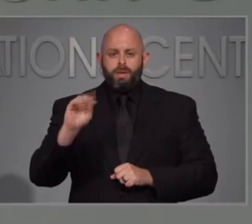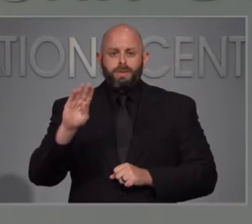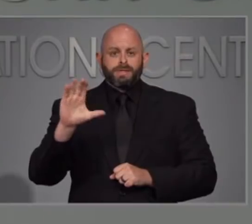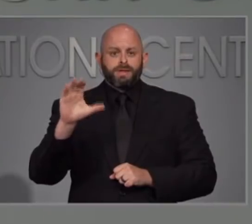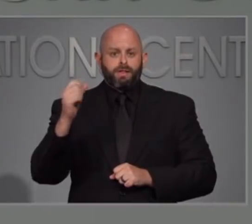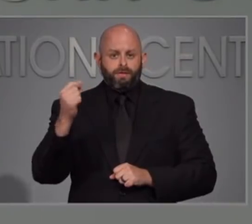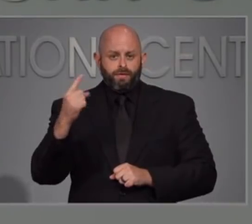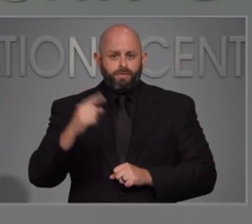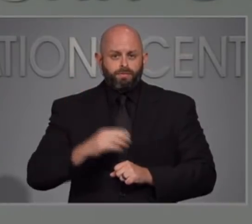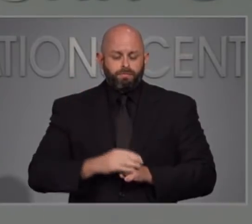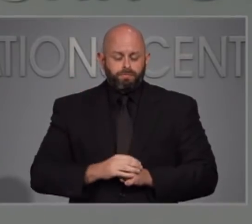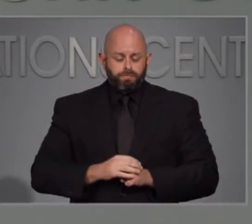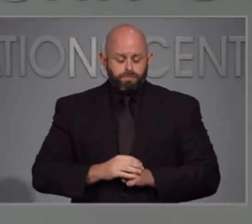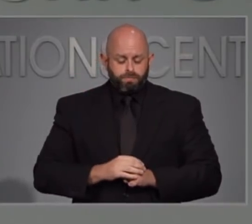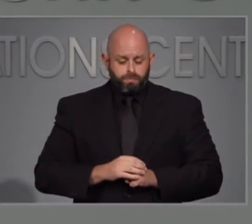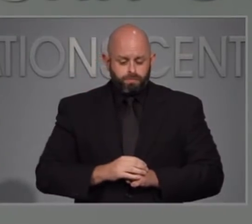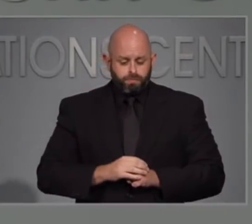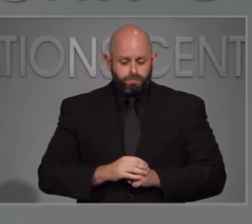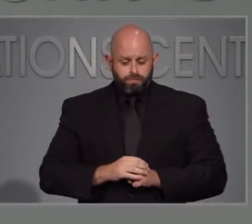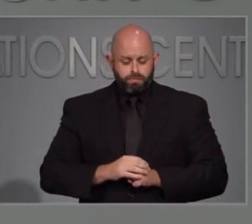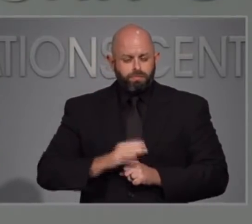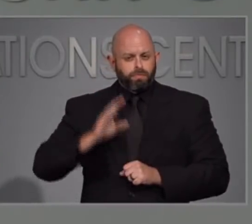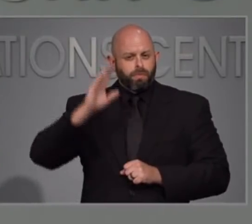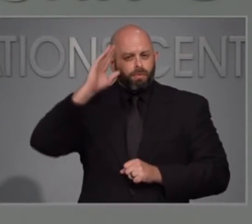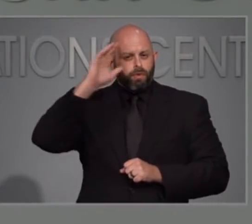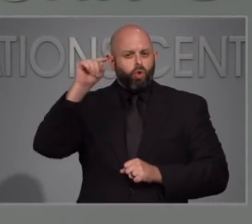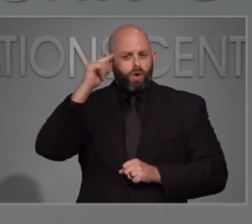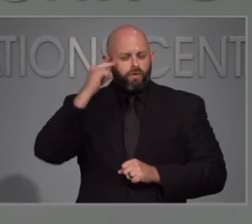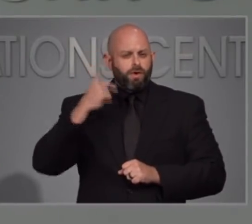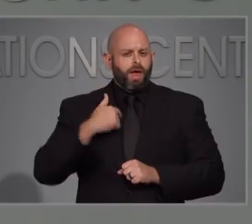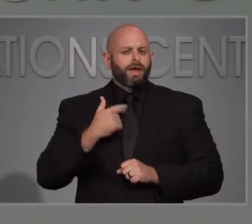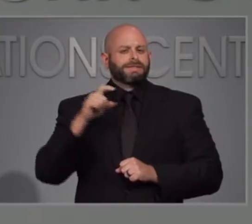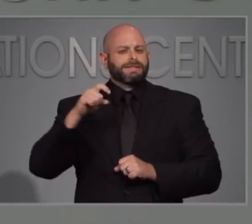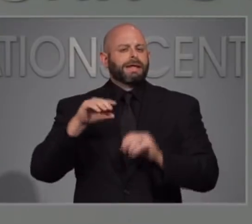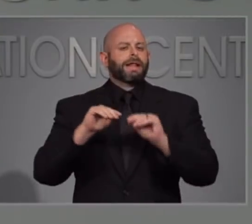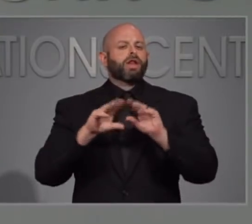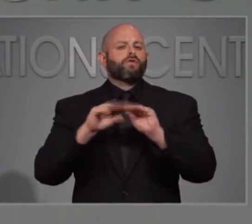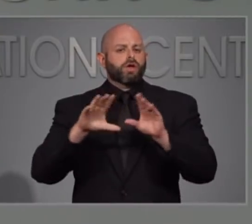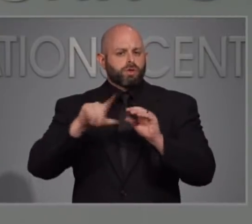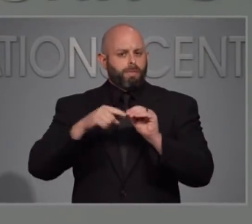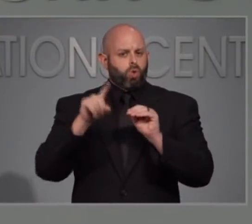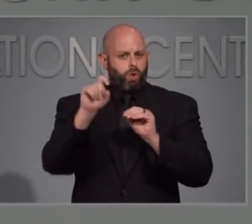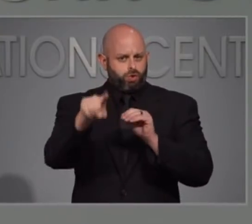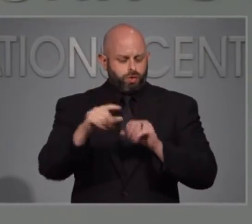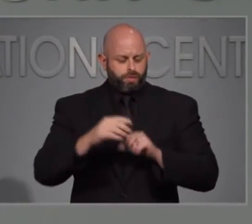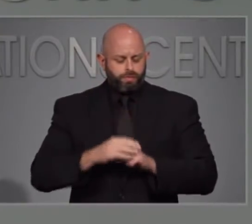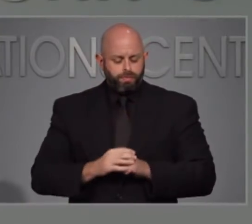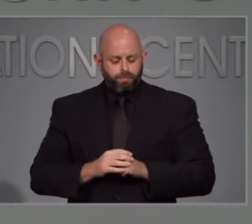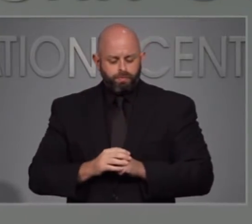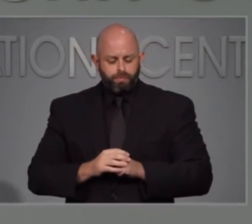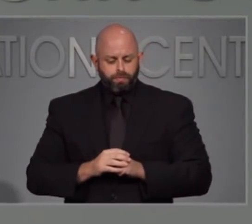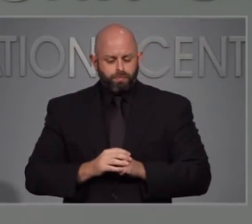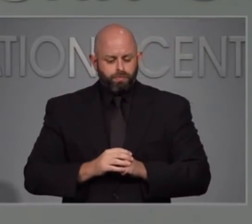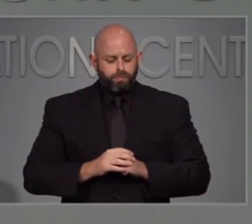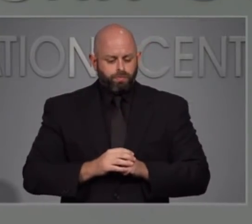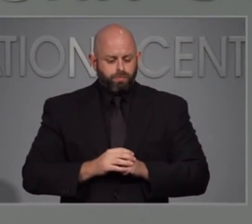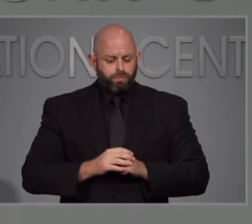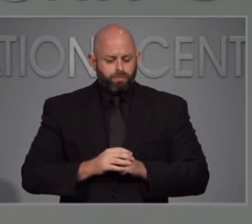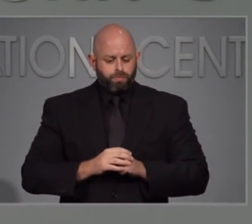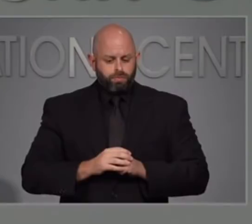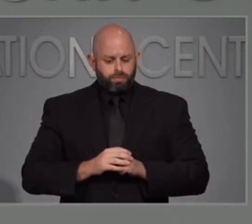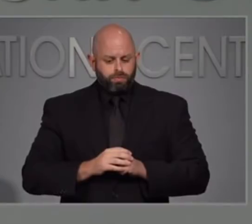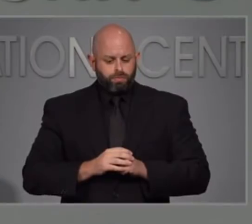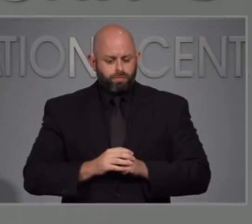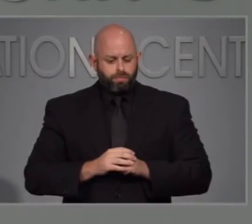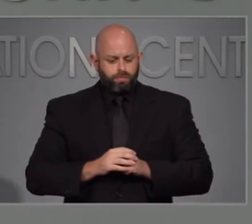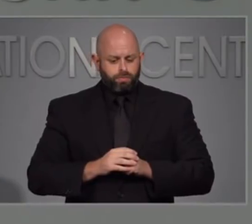Hi, Governor. A couple of clarifying questions for you real quick. Can you tell us, are you planning to exclude